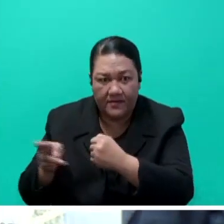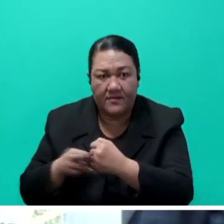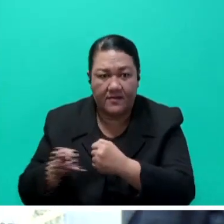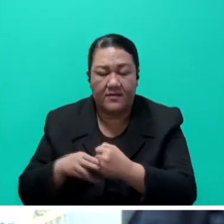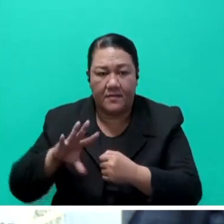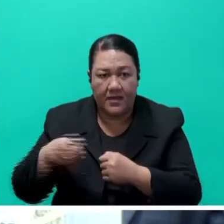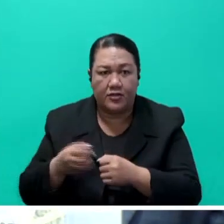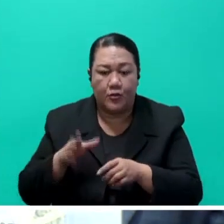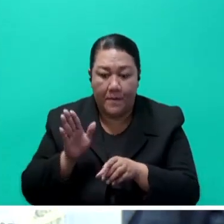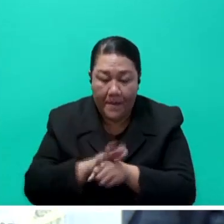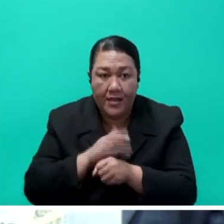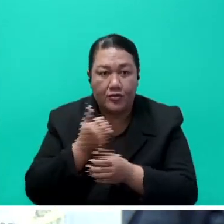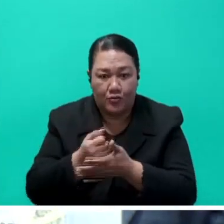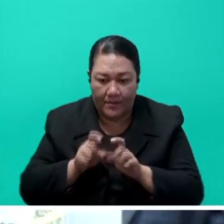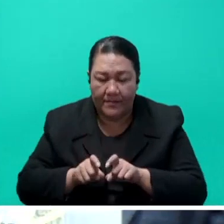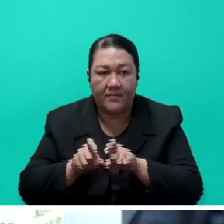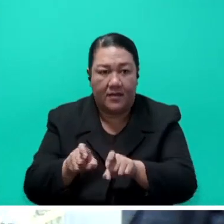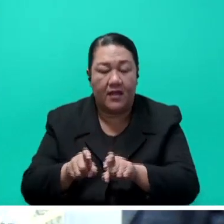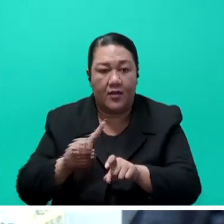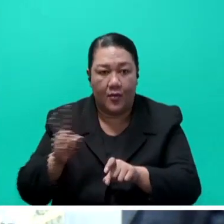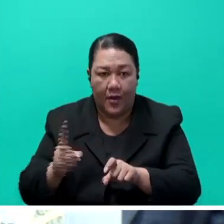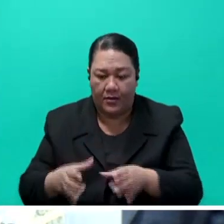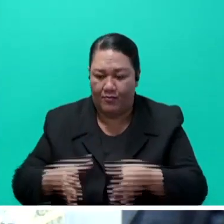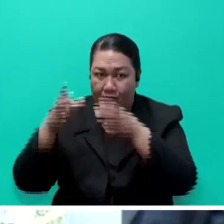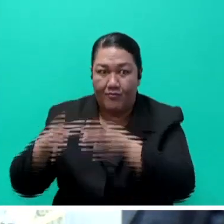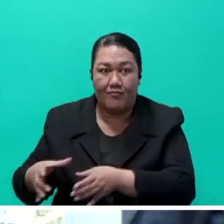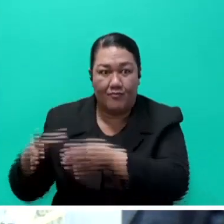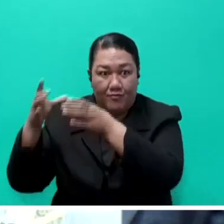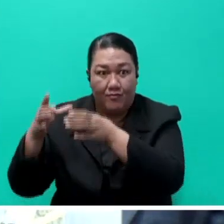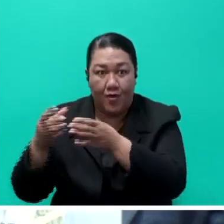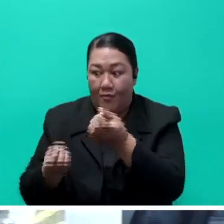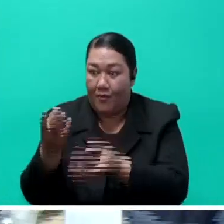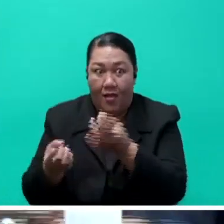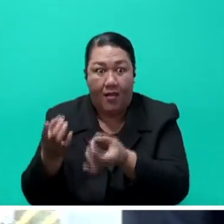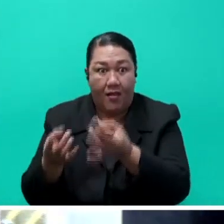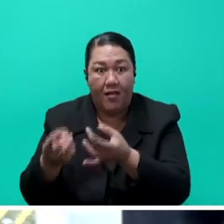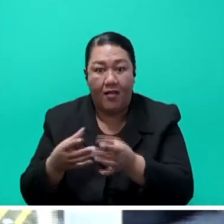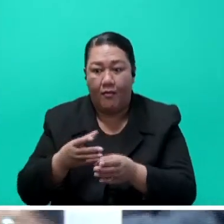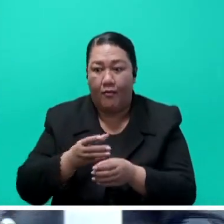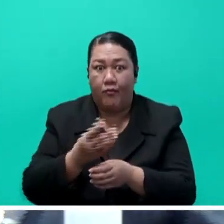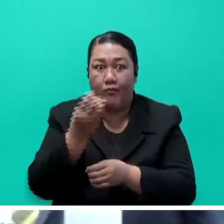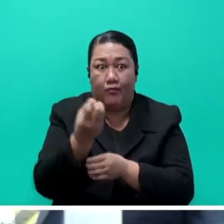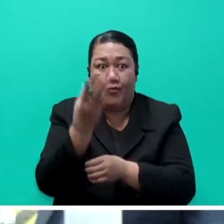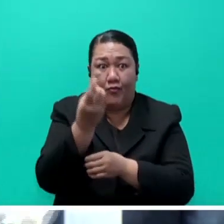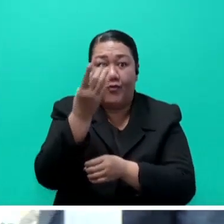to maintain stable boiler pressures during each shift, ultimately reducing the frequency of breakdown.